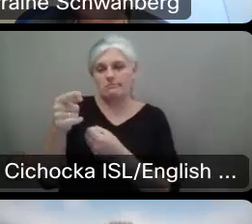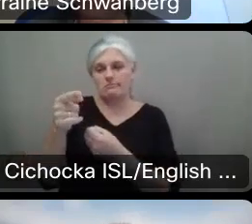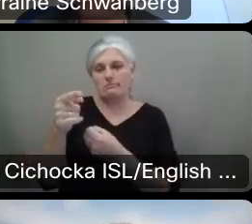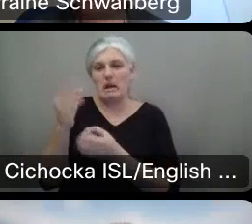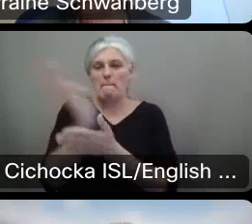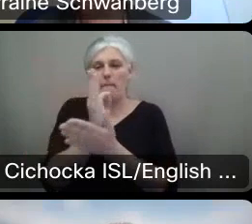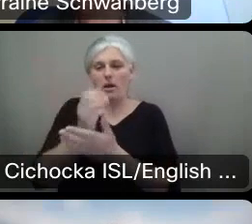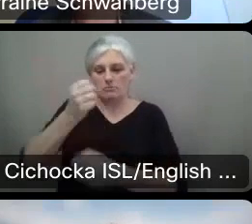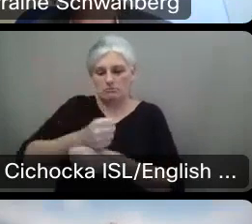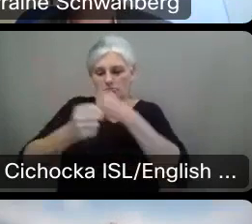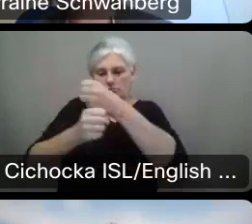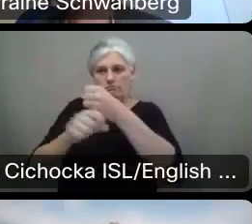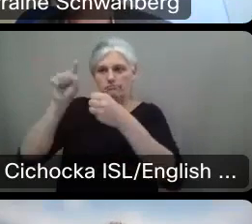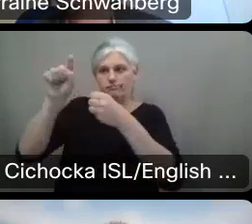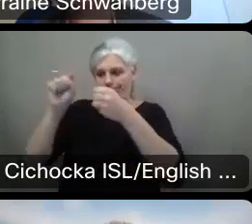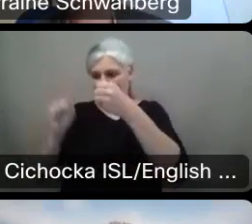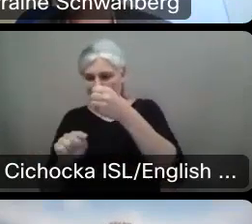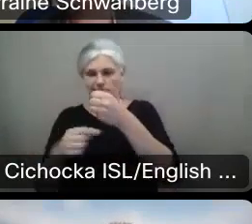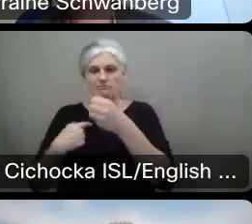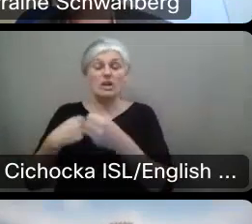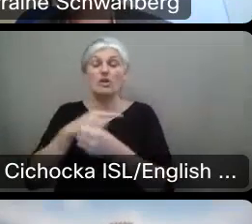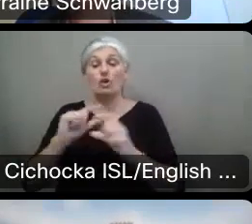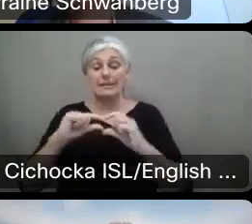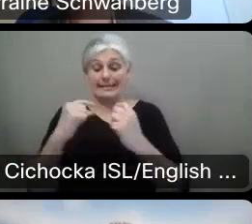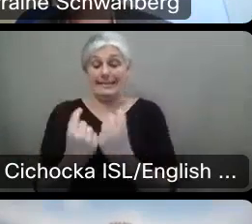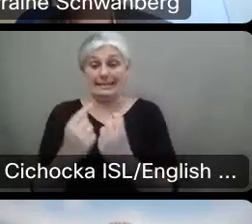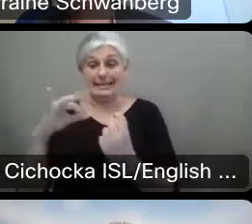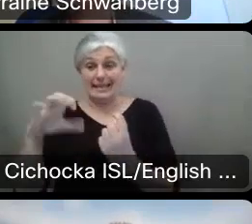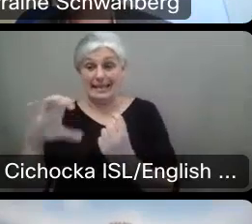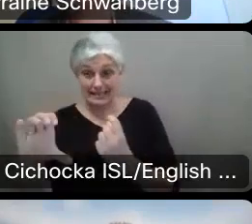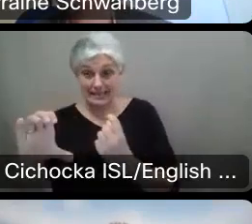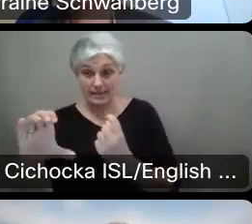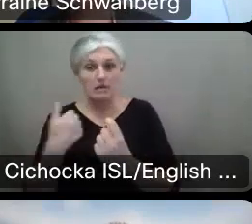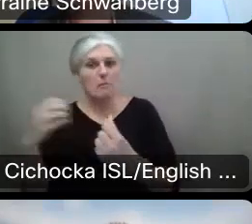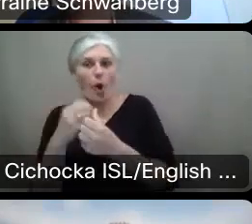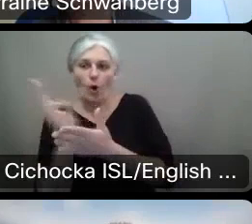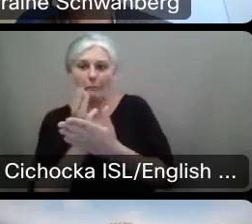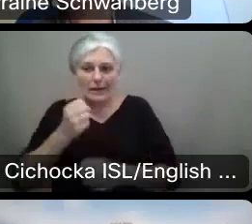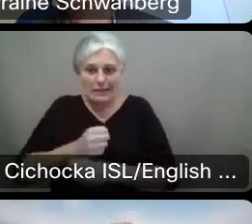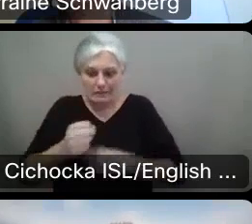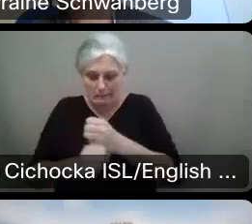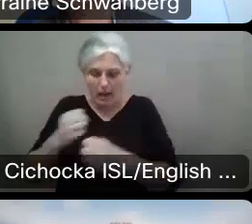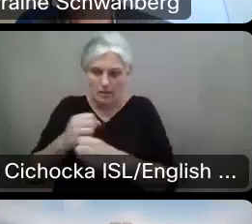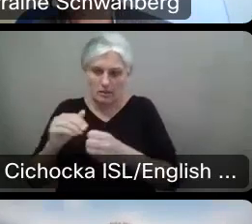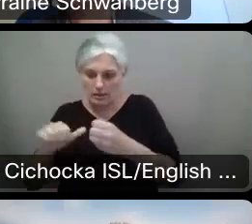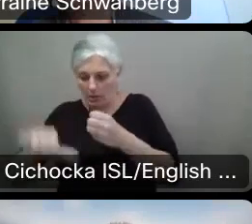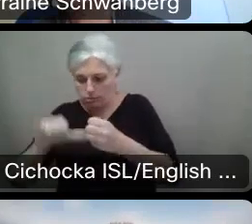segment of the spine in terms of disc surgery, for instance, that may lead to one of these instances.